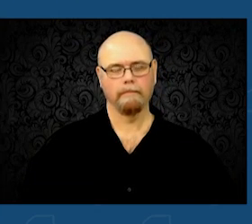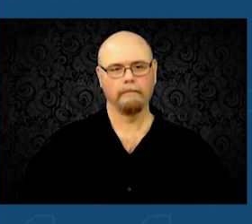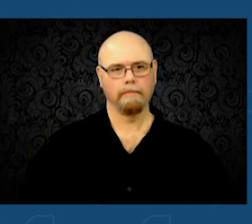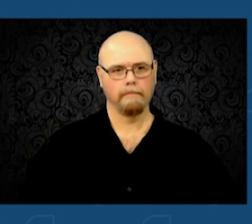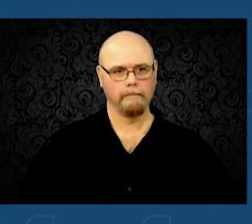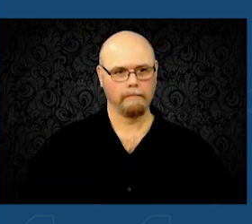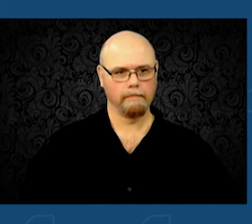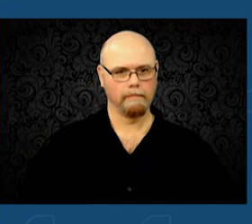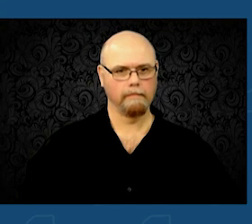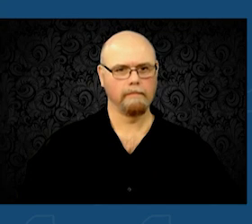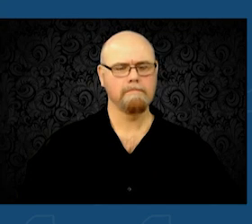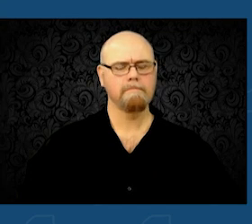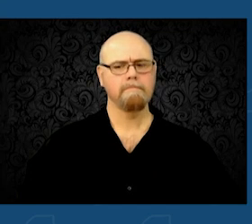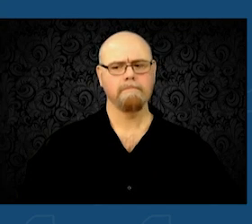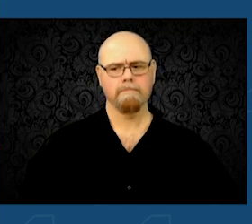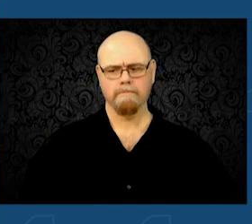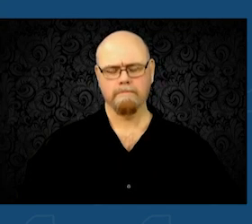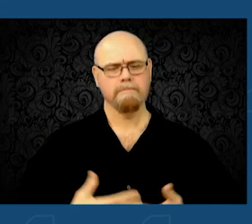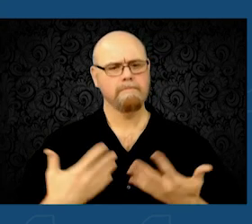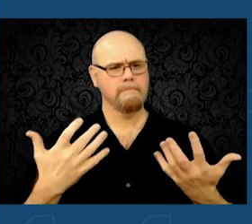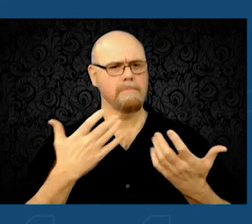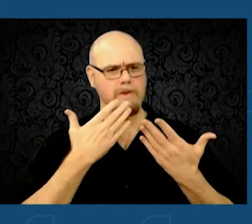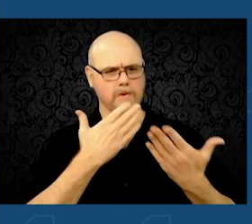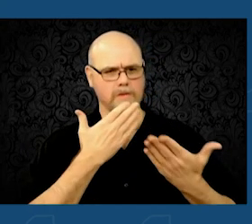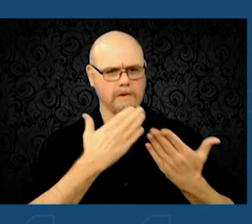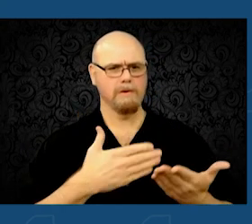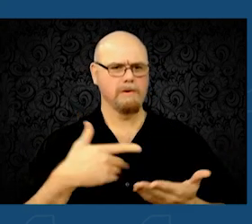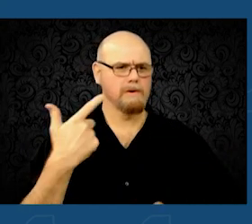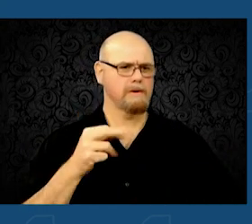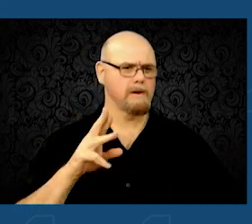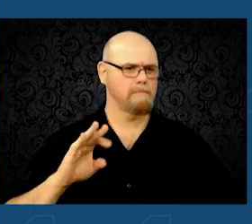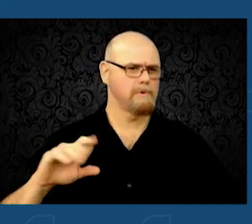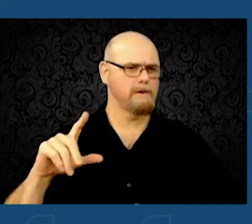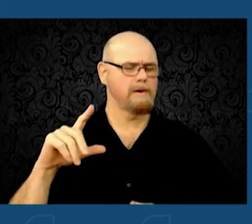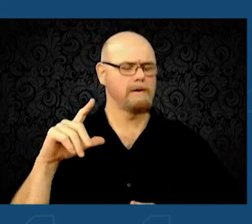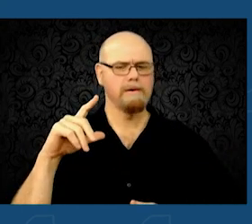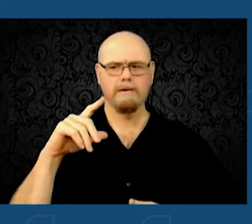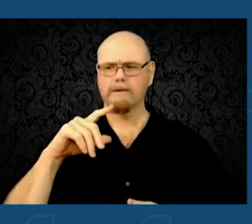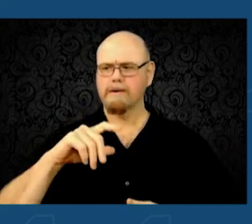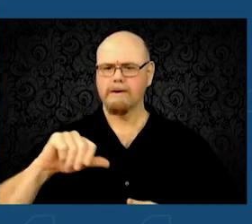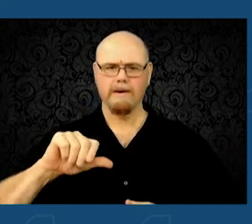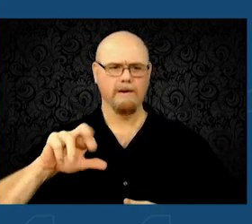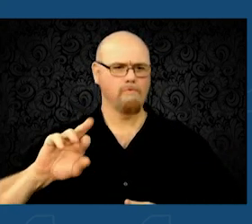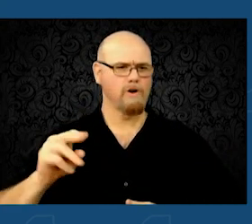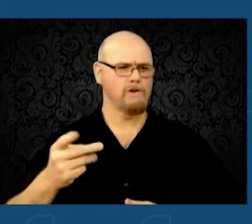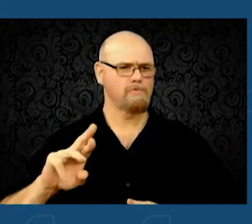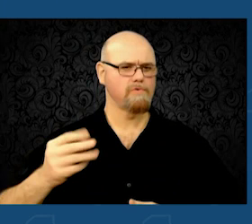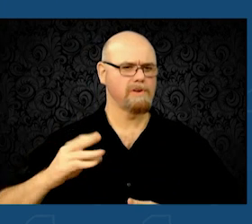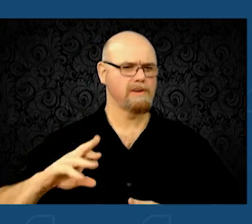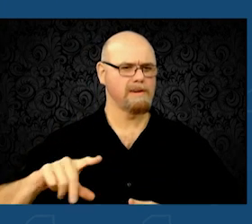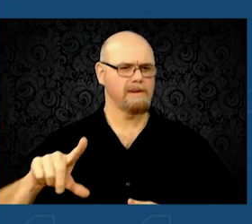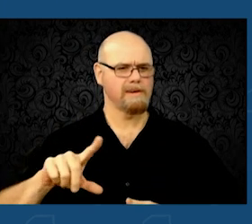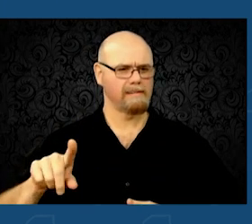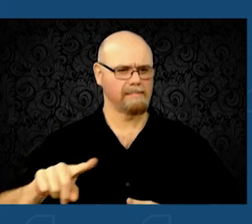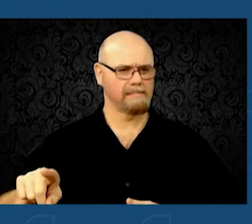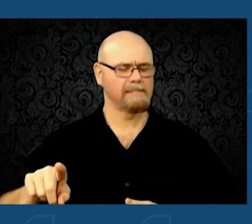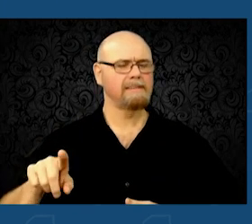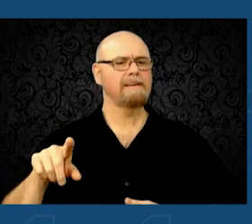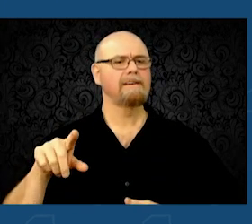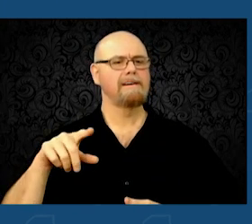I'd like to thank the Gabriel A. Rodriguez American Legion Post. I'm very proud of you, men, and I thank you for your